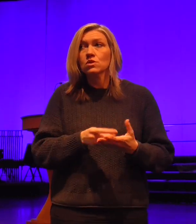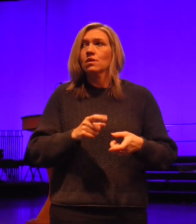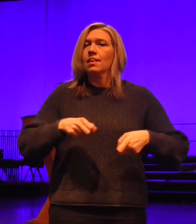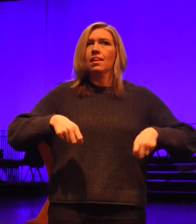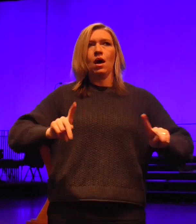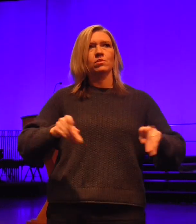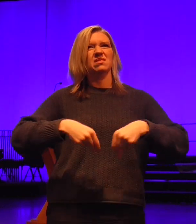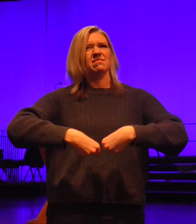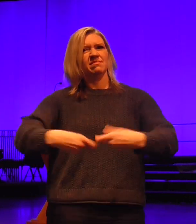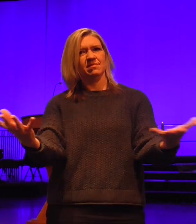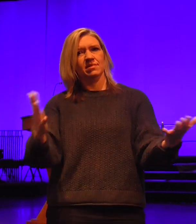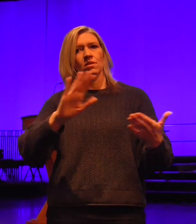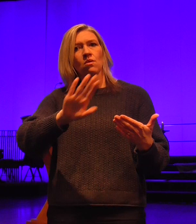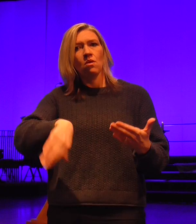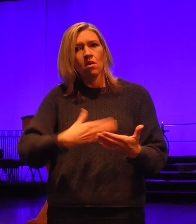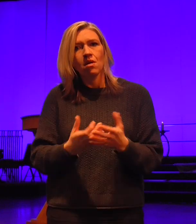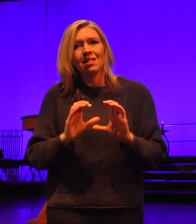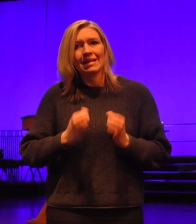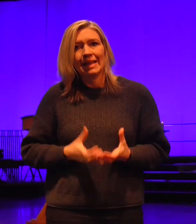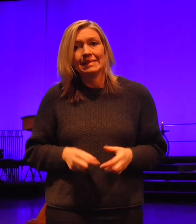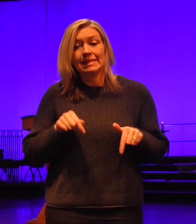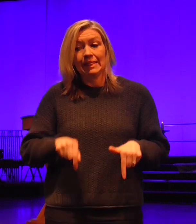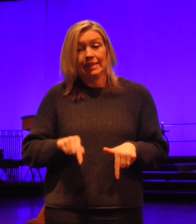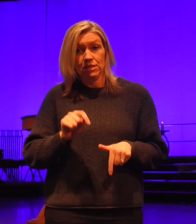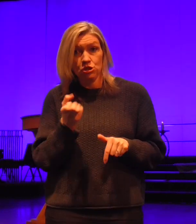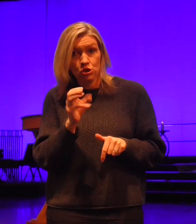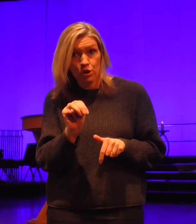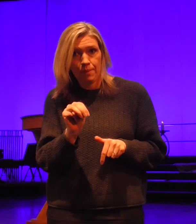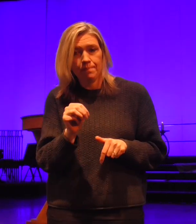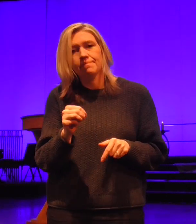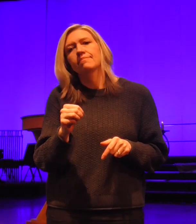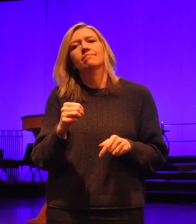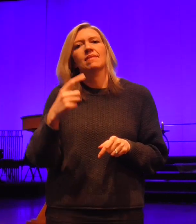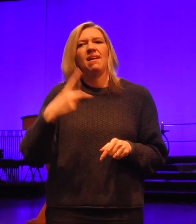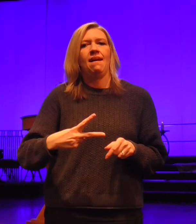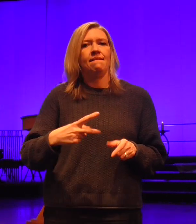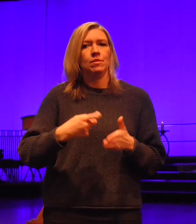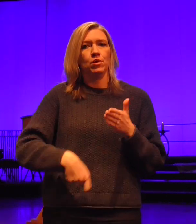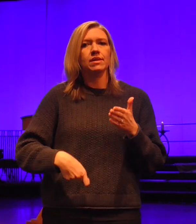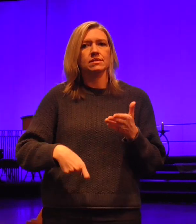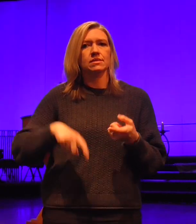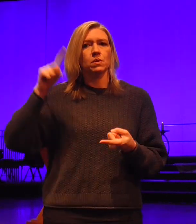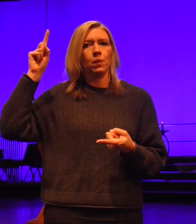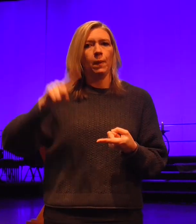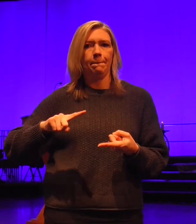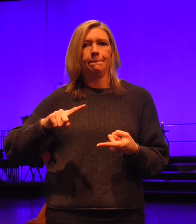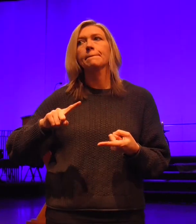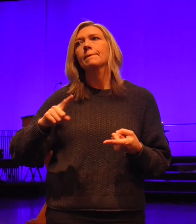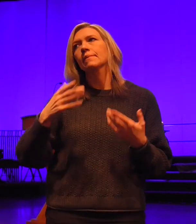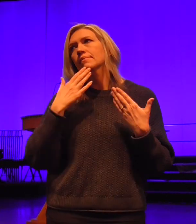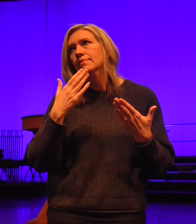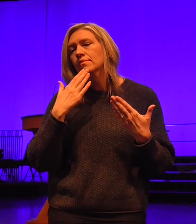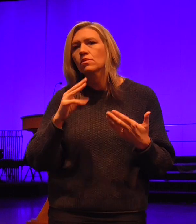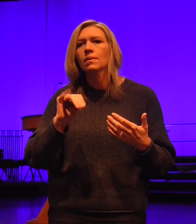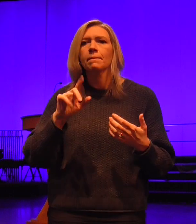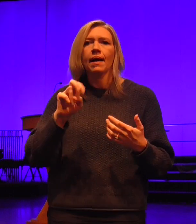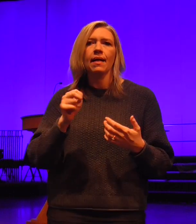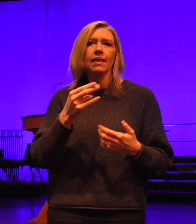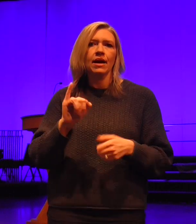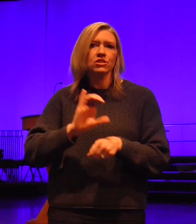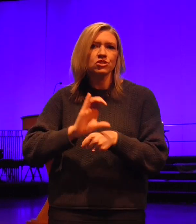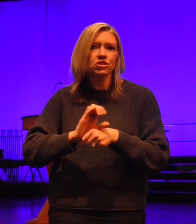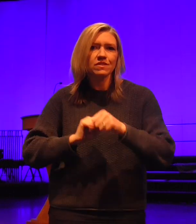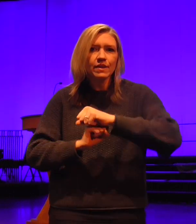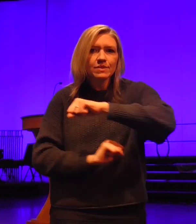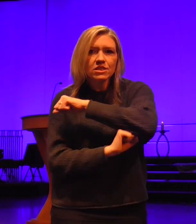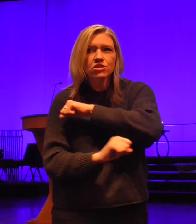offer all of our classes this term only half price. So it's a great gift. Thank you to the Mile High Church Foundation for that